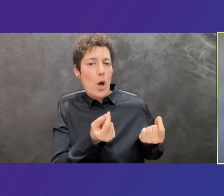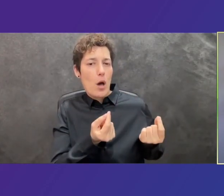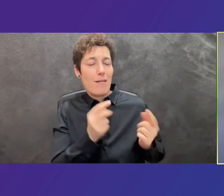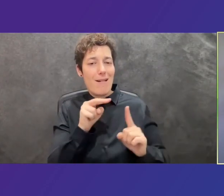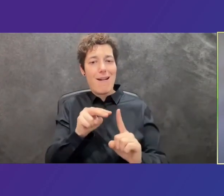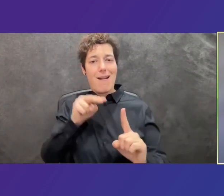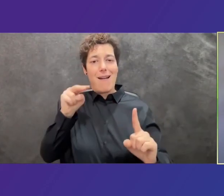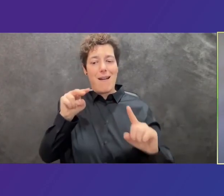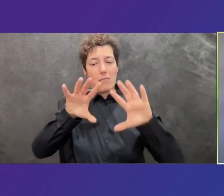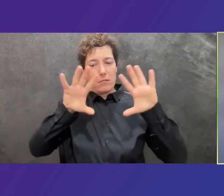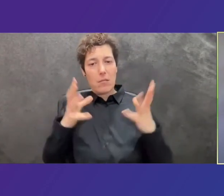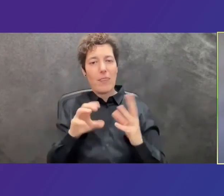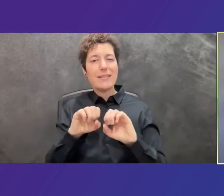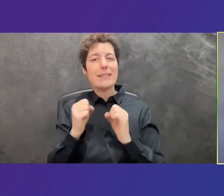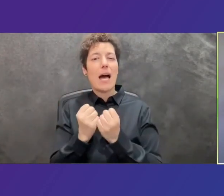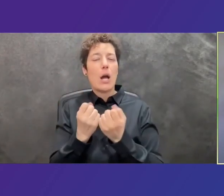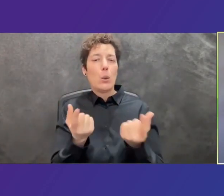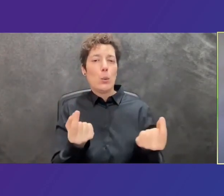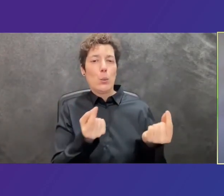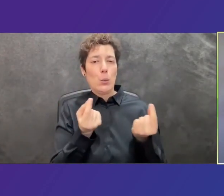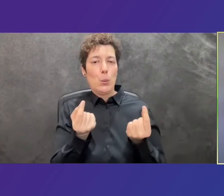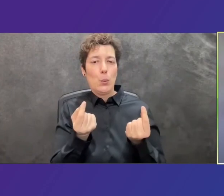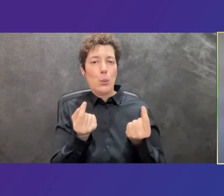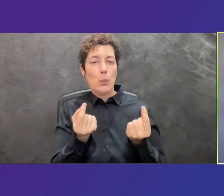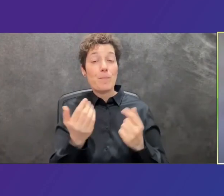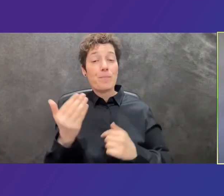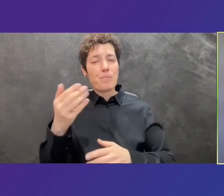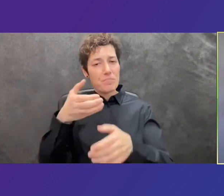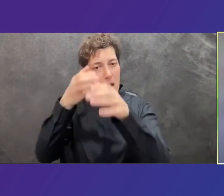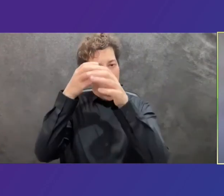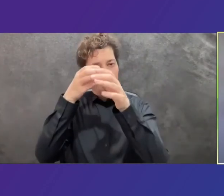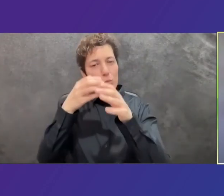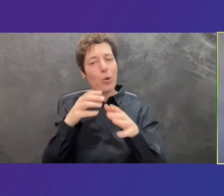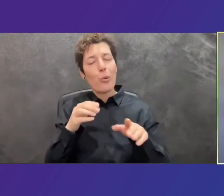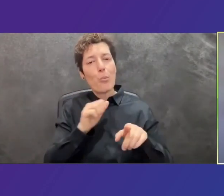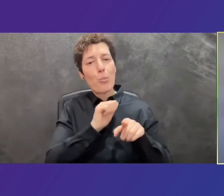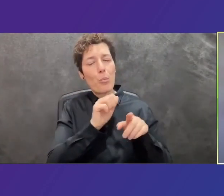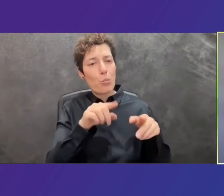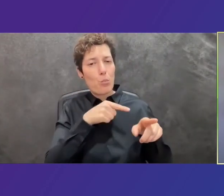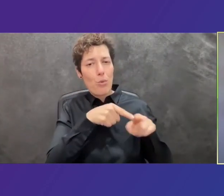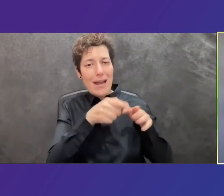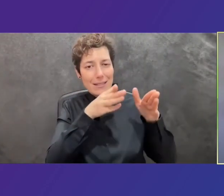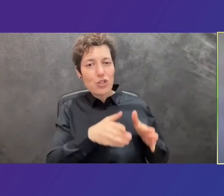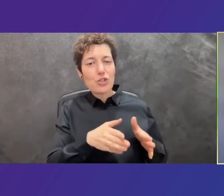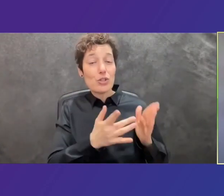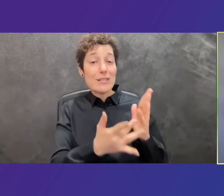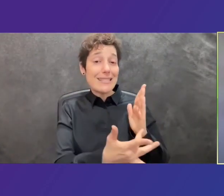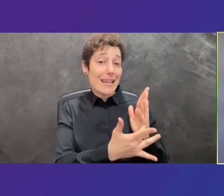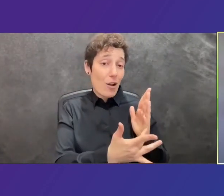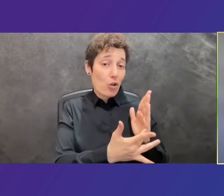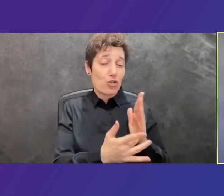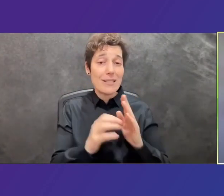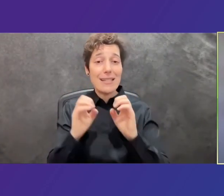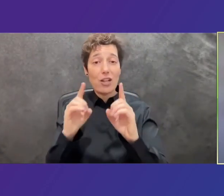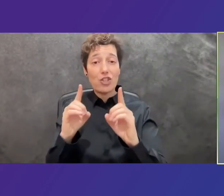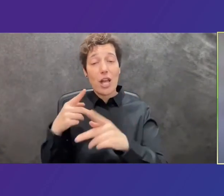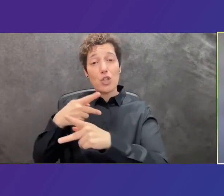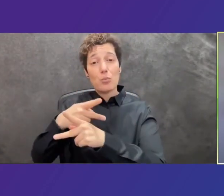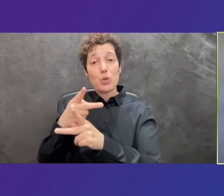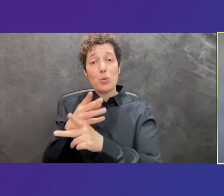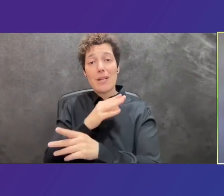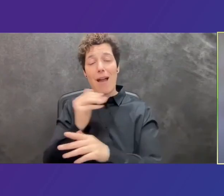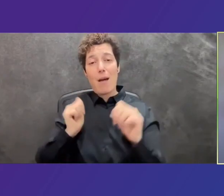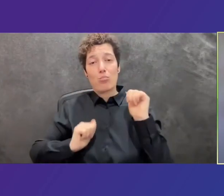we know it. Knowledgeable practitioners in technology, education, producing, and